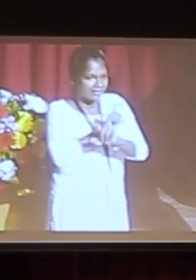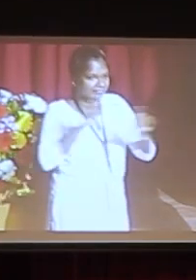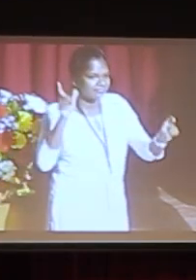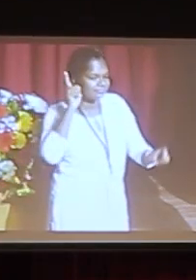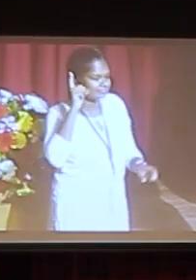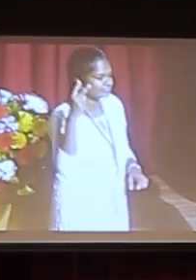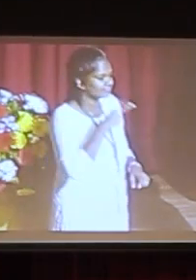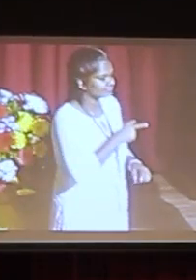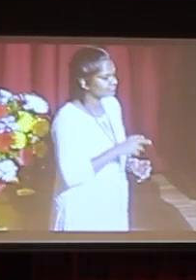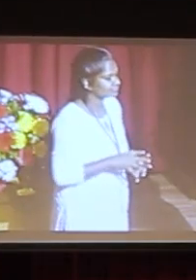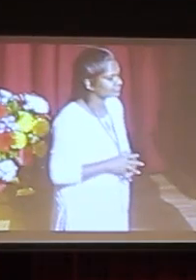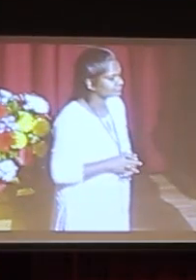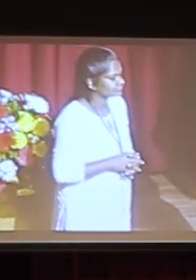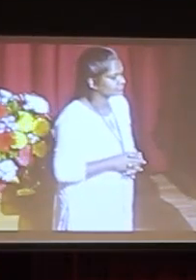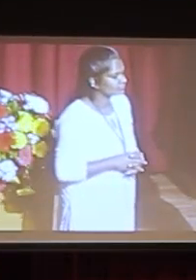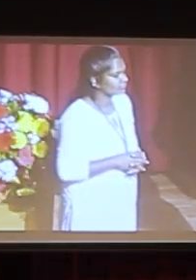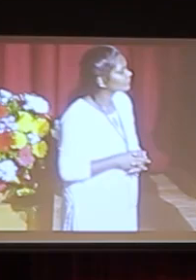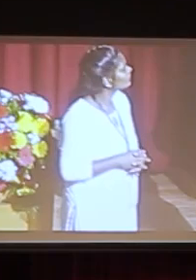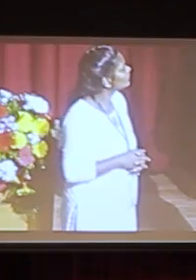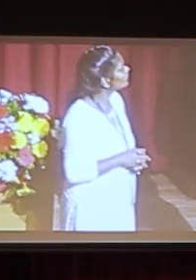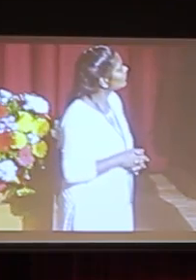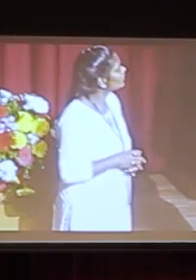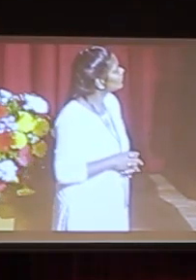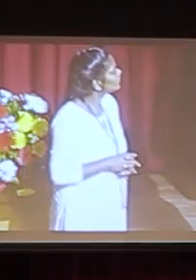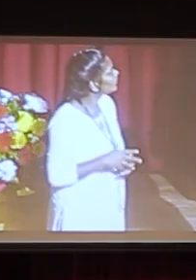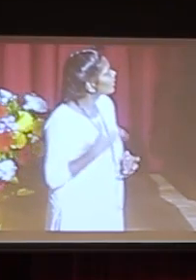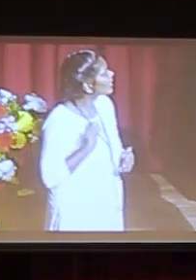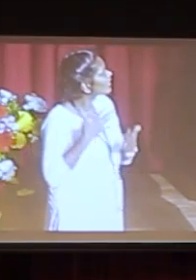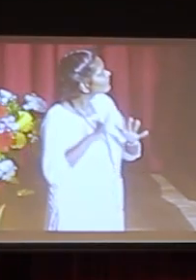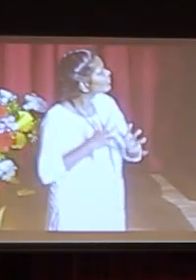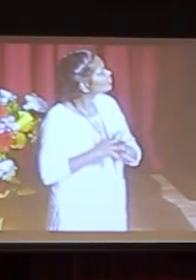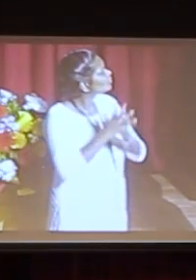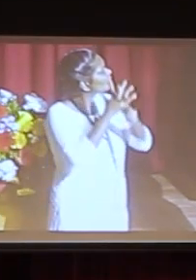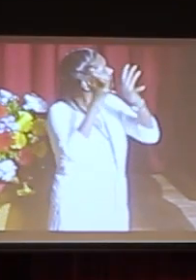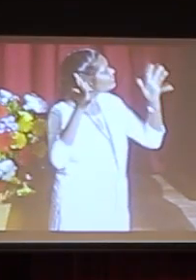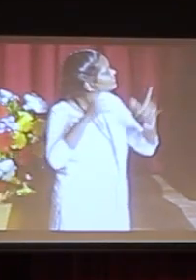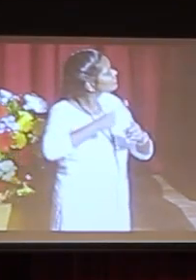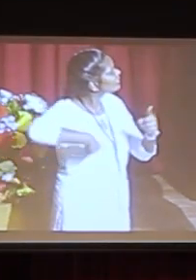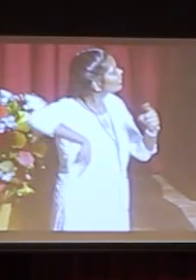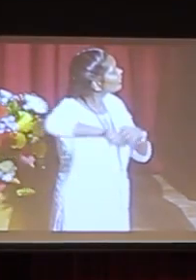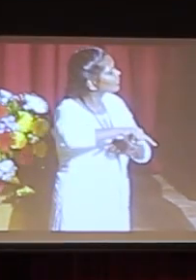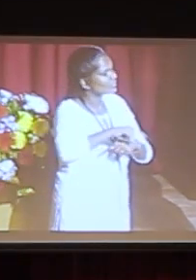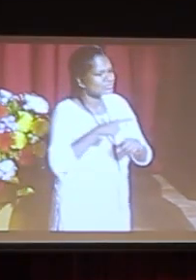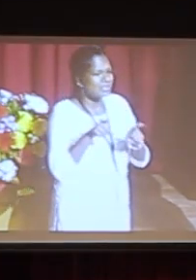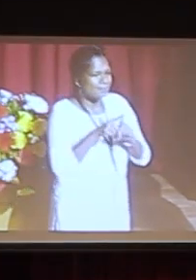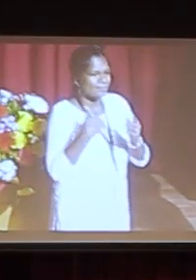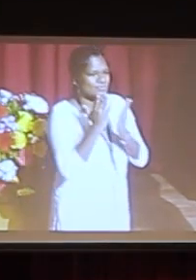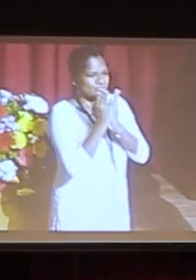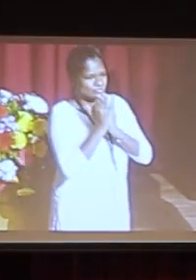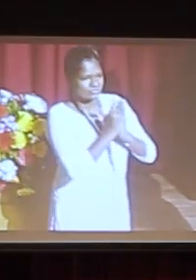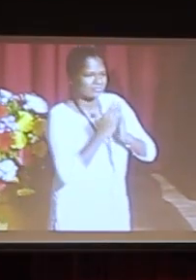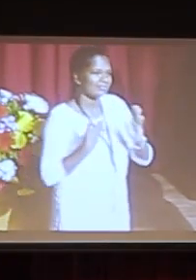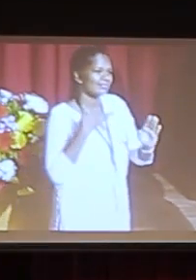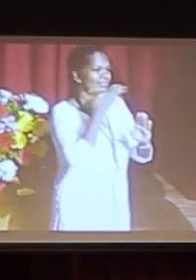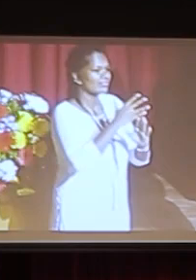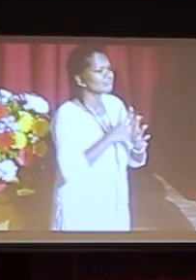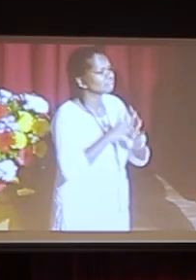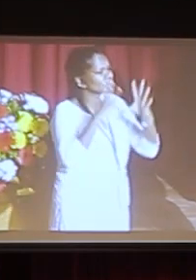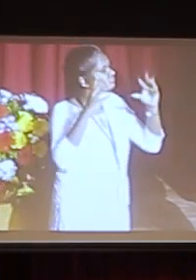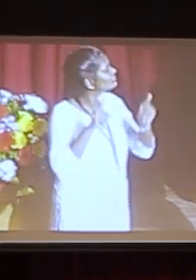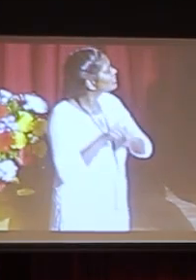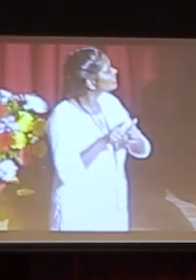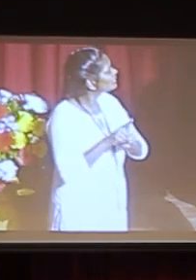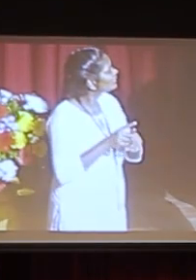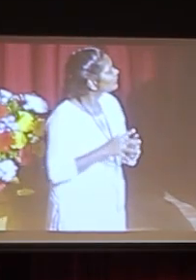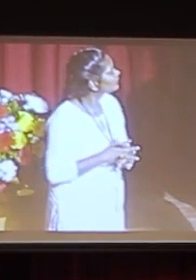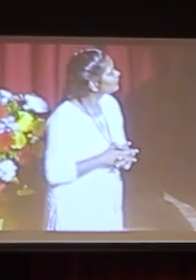Shark is walking with squid next to him. They are talking to each other. Squid says, "And I'm having too much fun squidding around